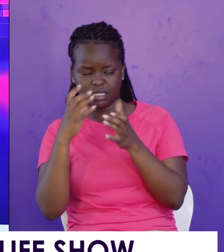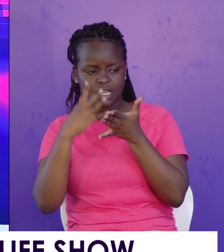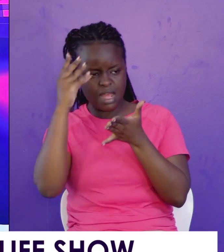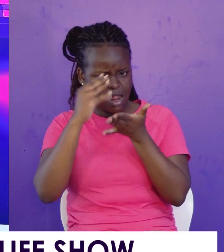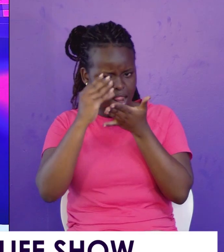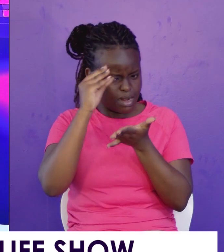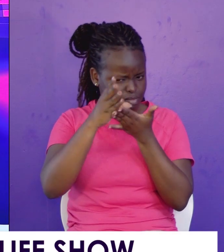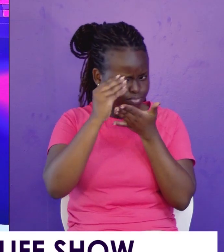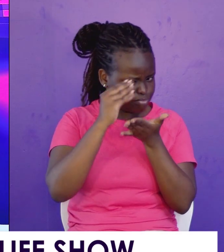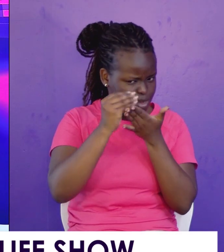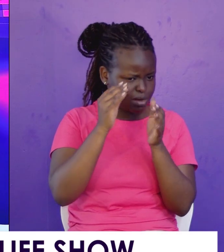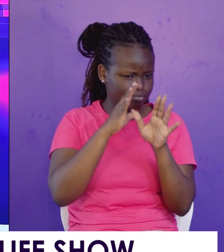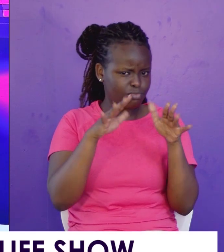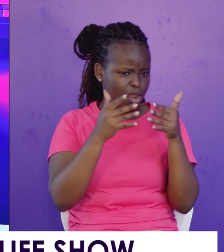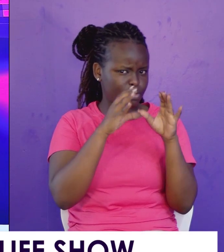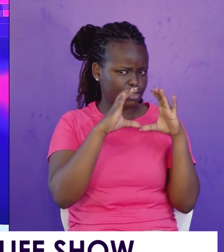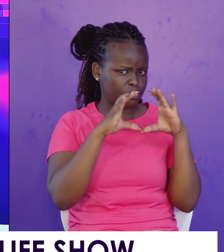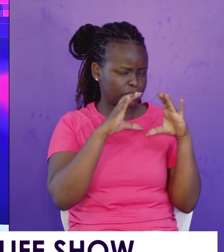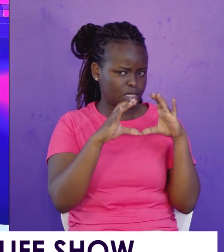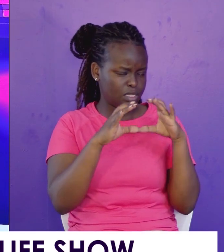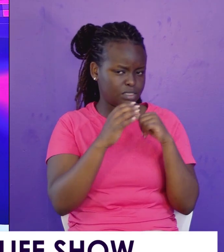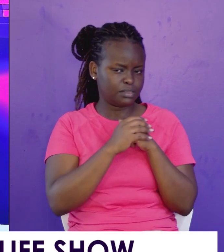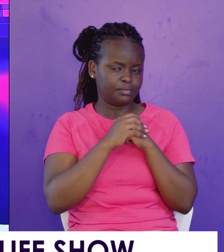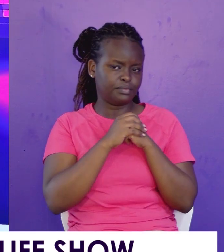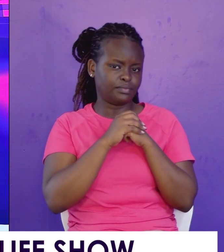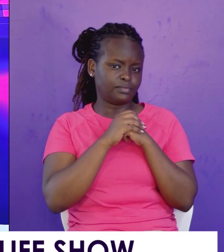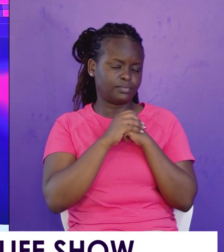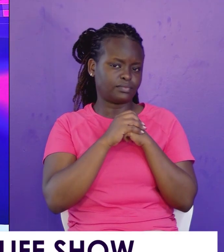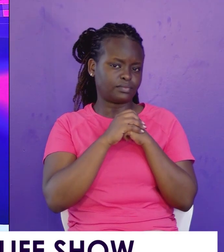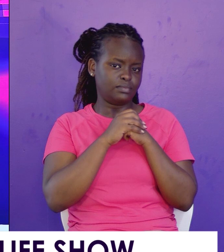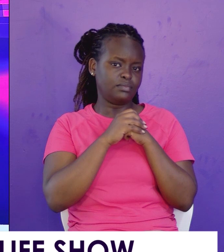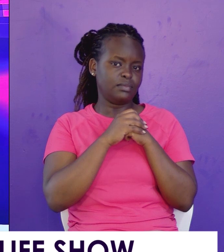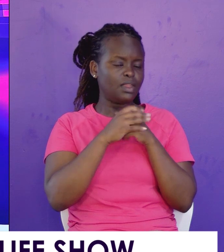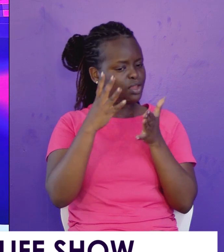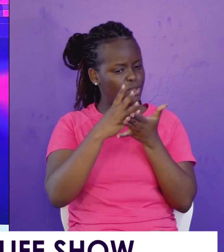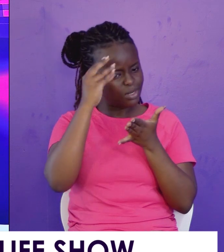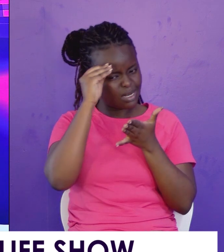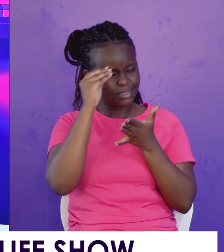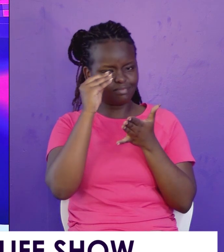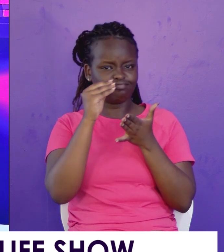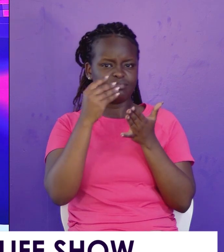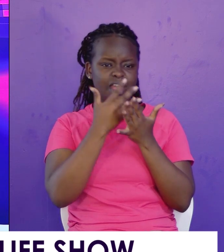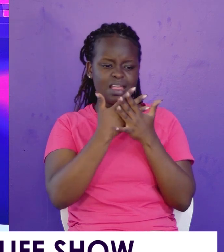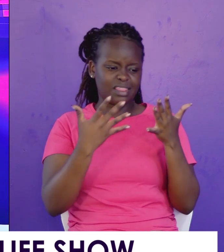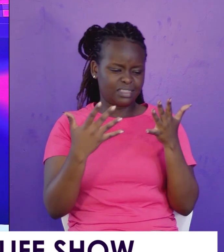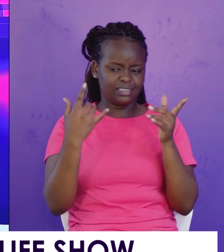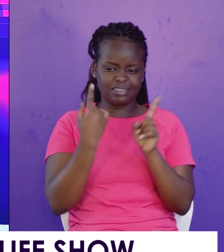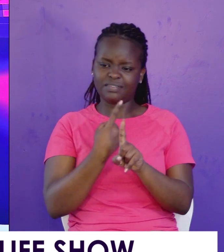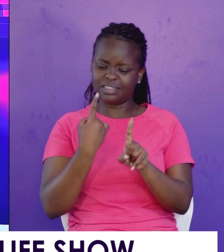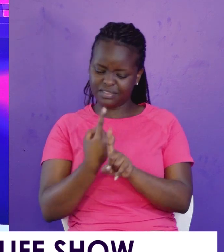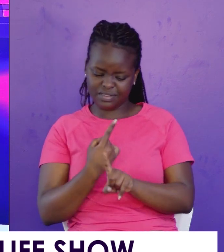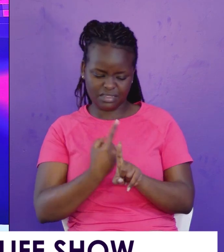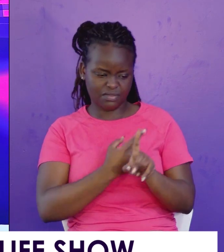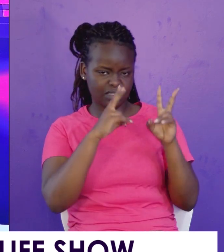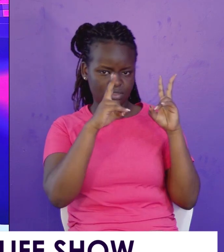communicate. And he was also a teacher at Tambach High. Yes, exactly. So you learn the diplomatic core, you learn the issues about how